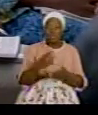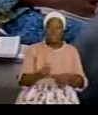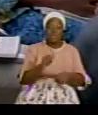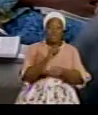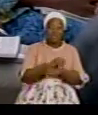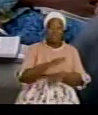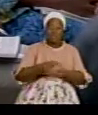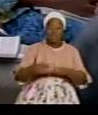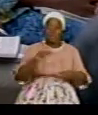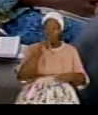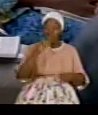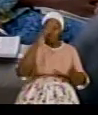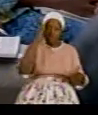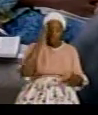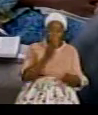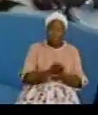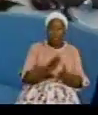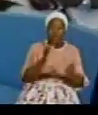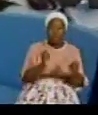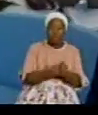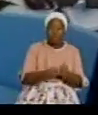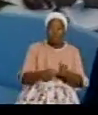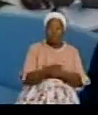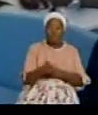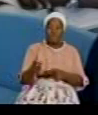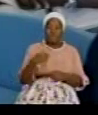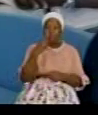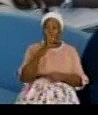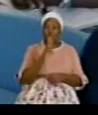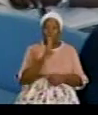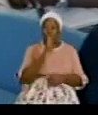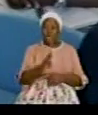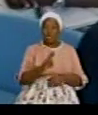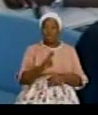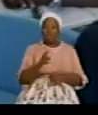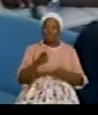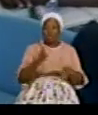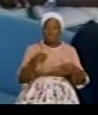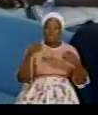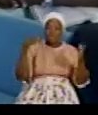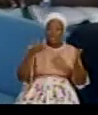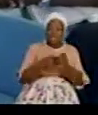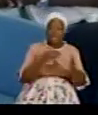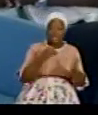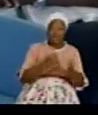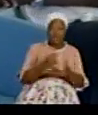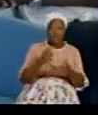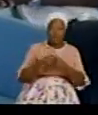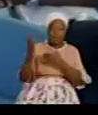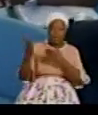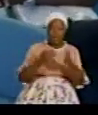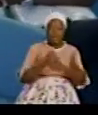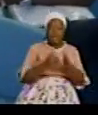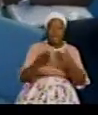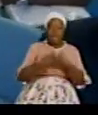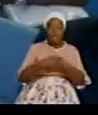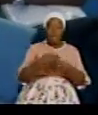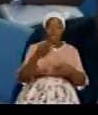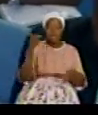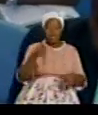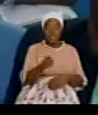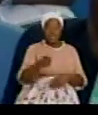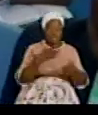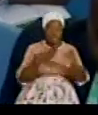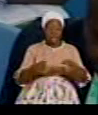not stop with those who are perpetrating the traditions now. After their death, they've